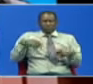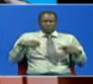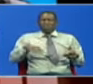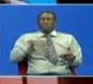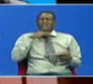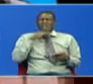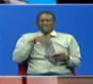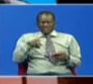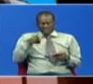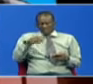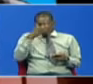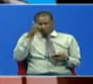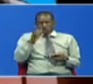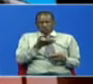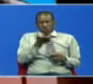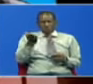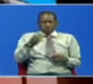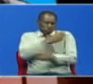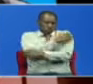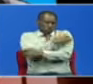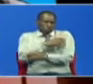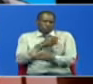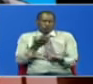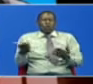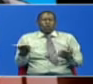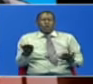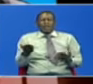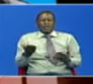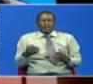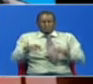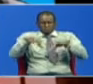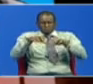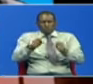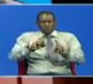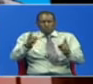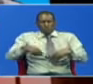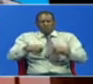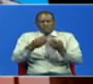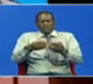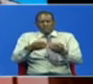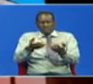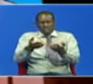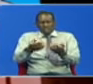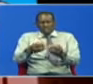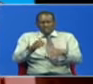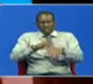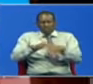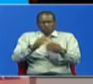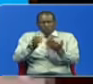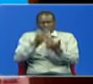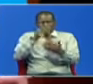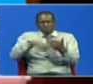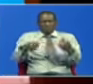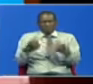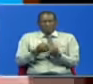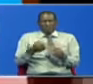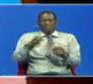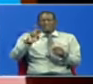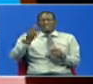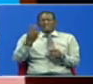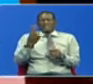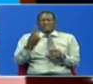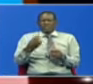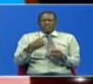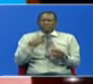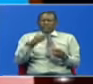it because that those facilities they admitted at were not offering the required care? Or, I mean, what exactly happened? Then number two, you said that out of